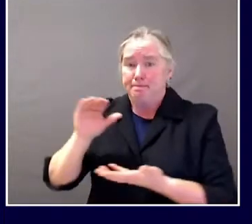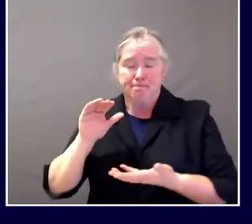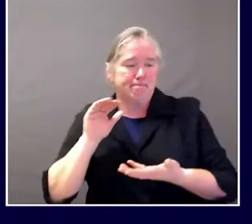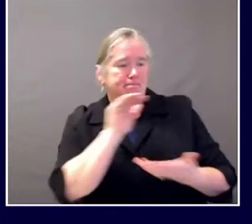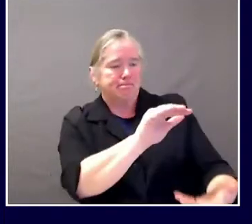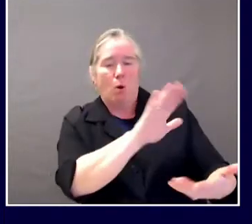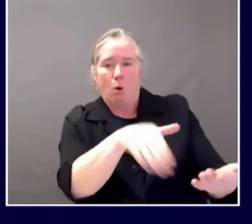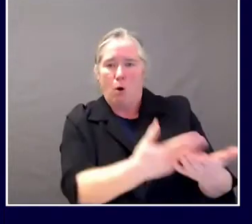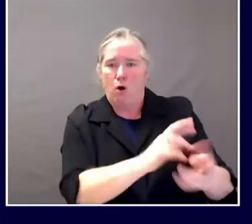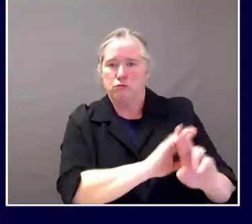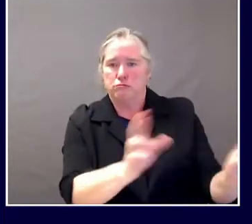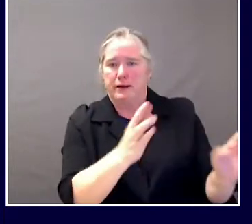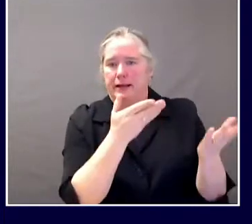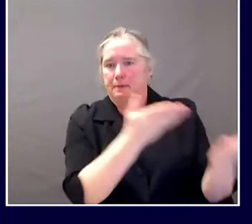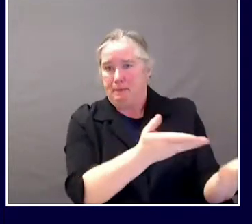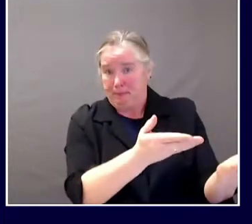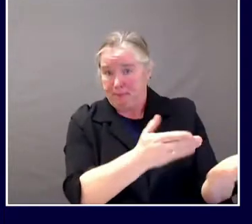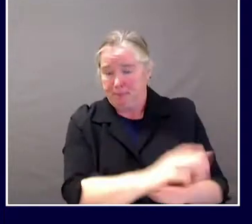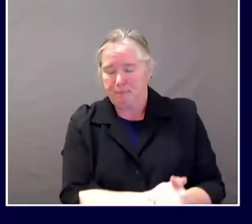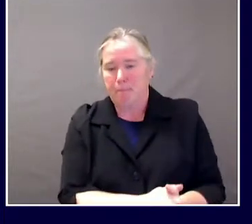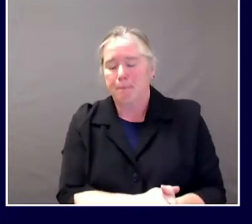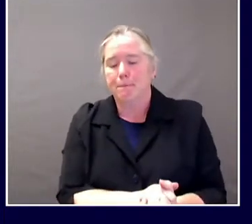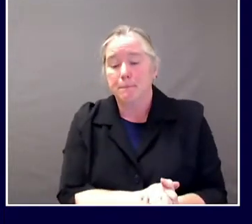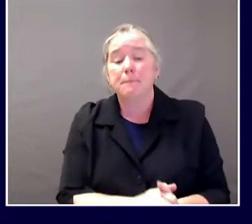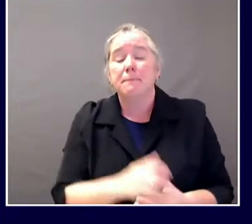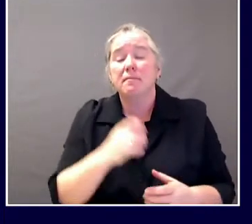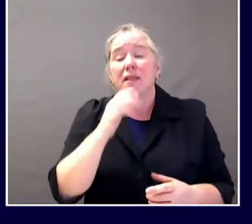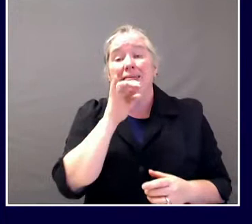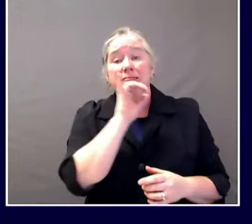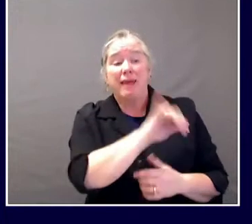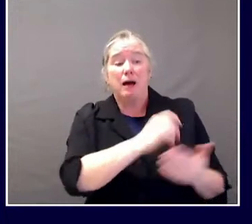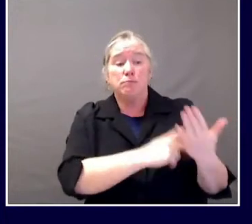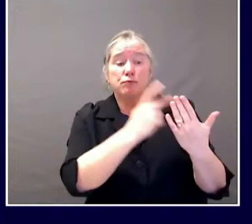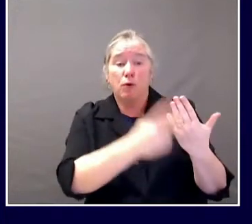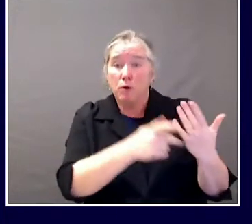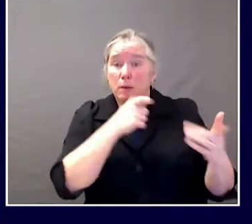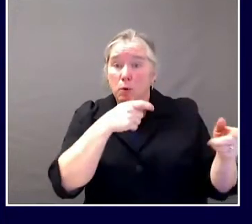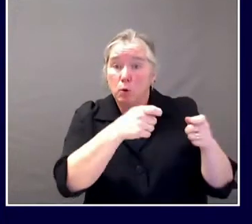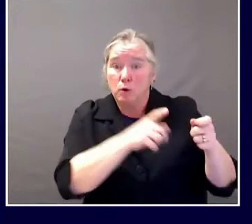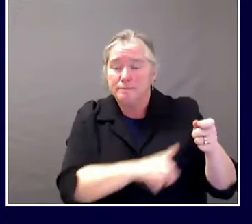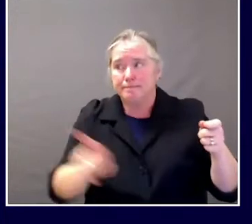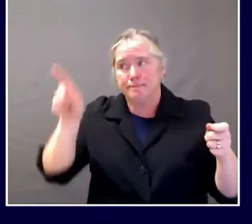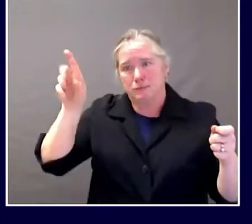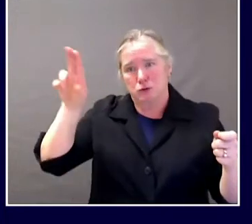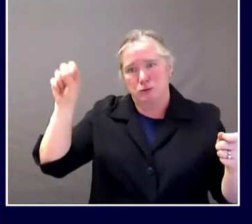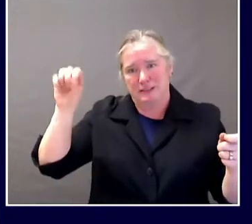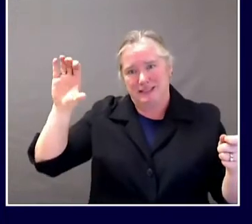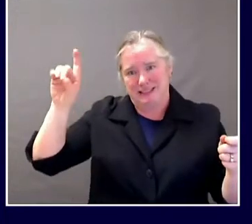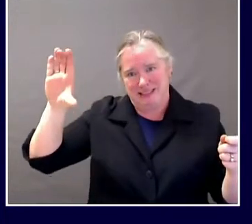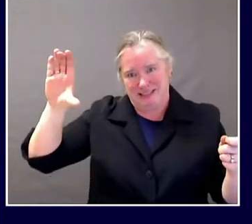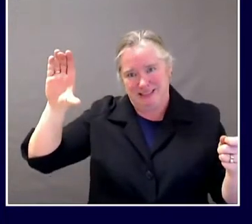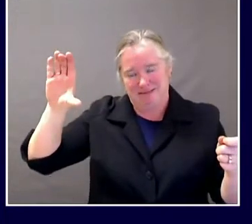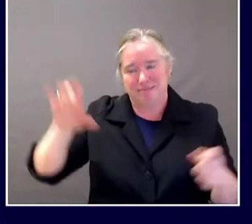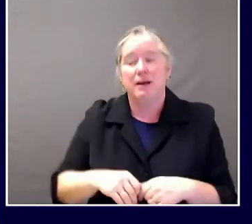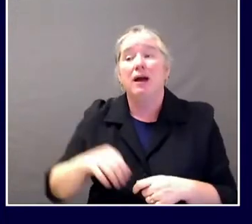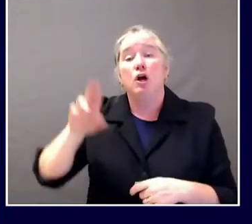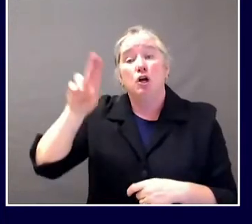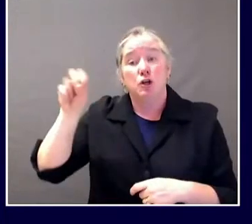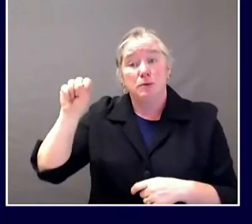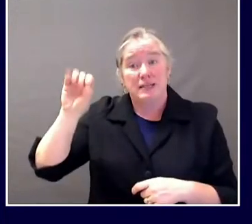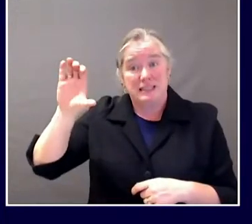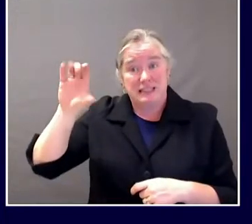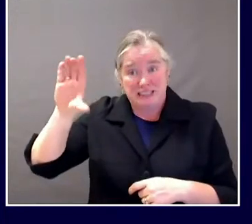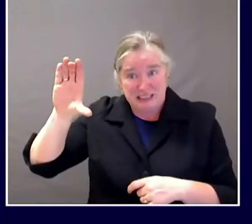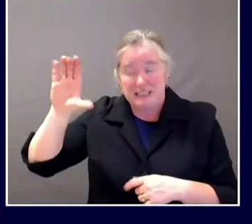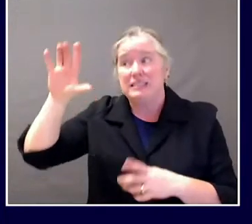control. Moreover, that commitment to front load all the doses was made at the outset. Those doses are not